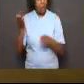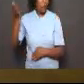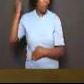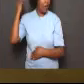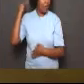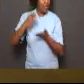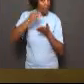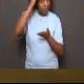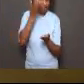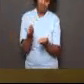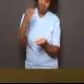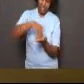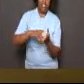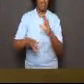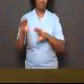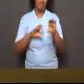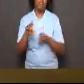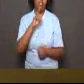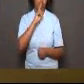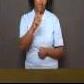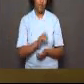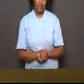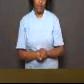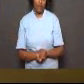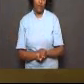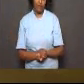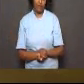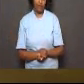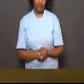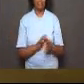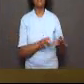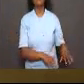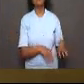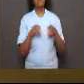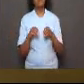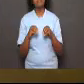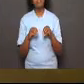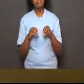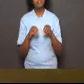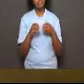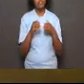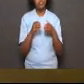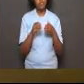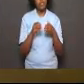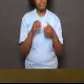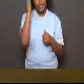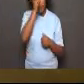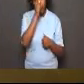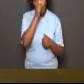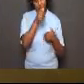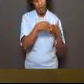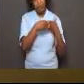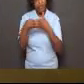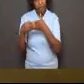last time. Students, what organizing principles guide